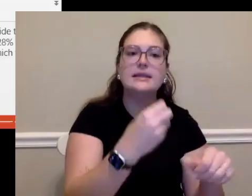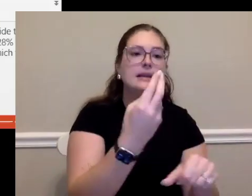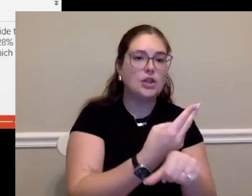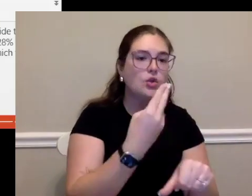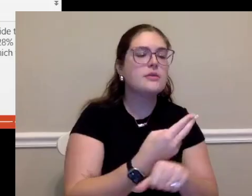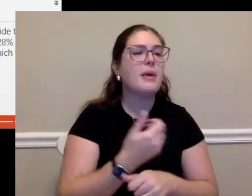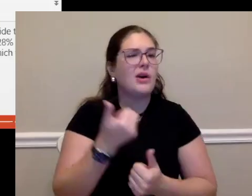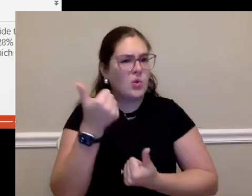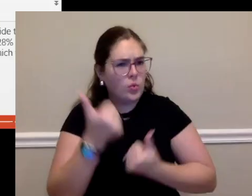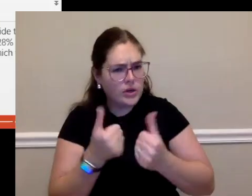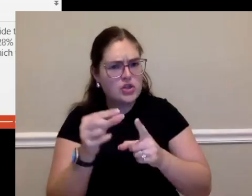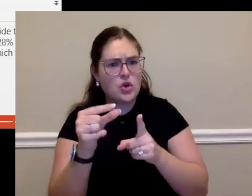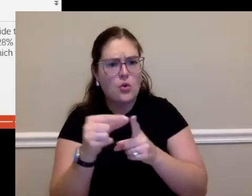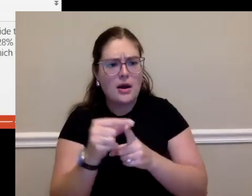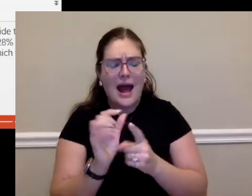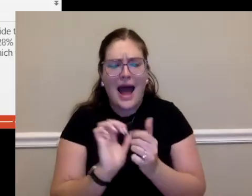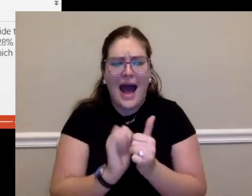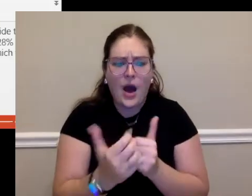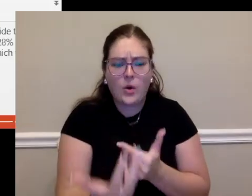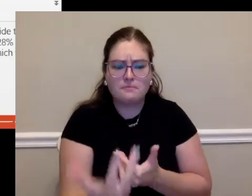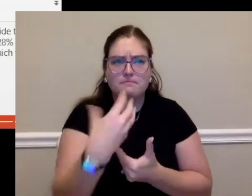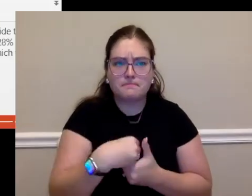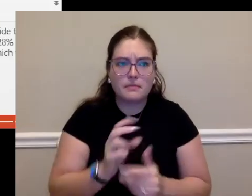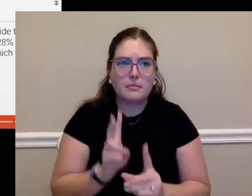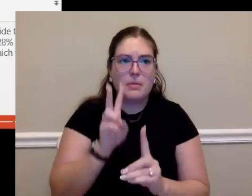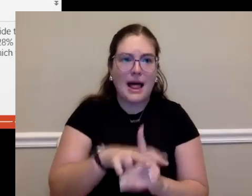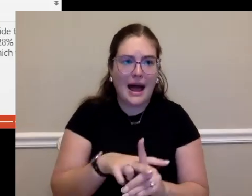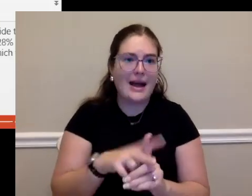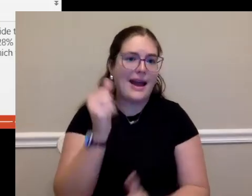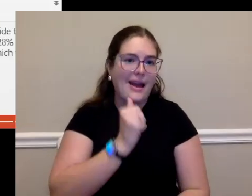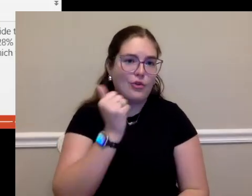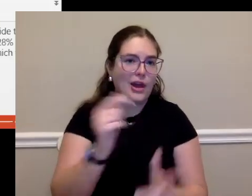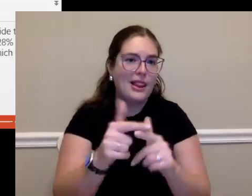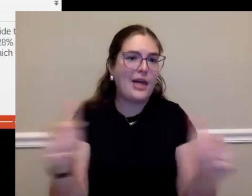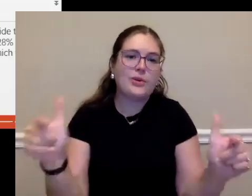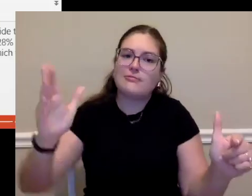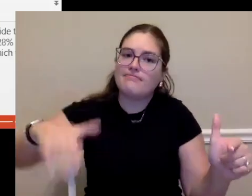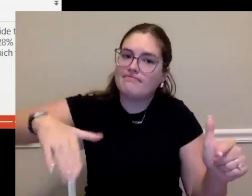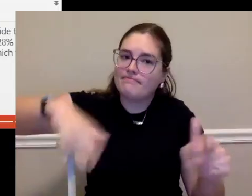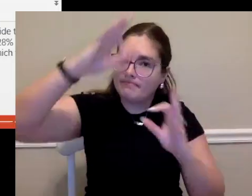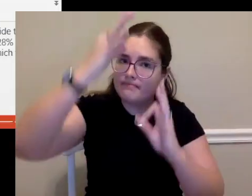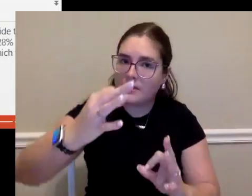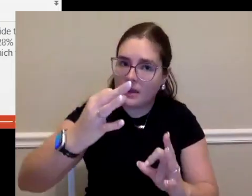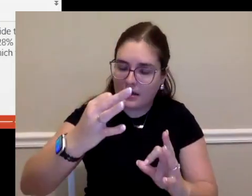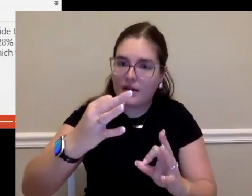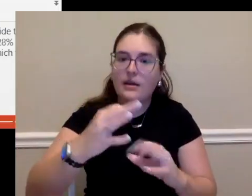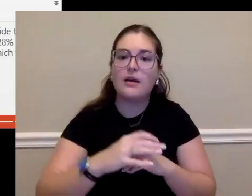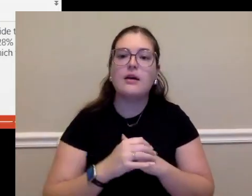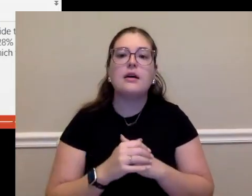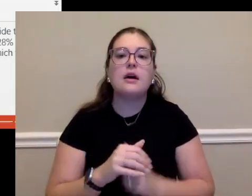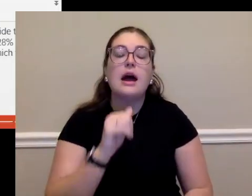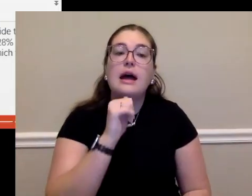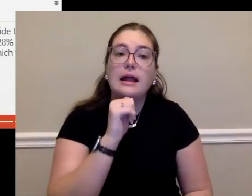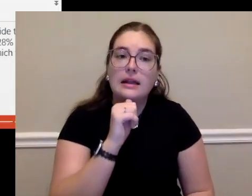and how they are incorporated into everyday language are yet to be determined. And they should not necessarily be